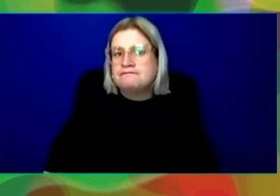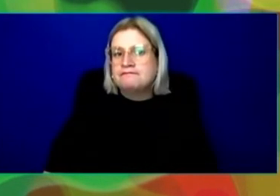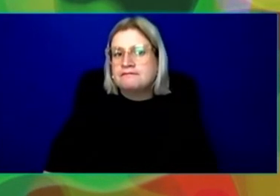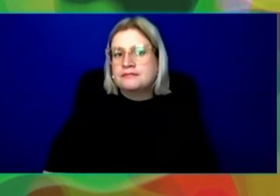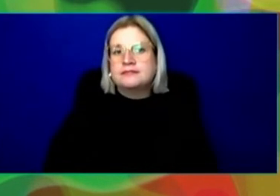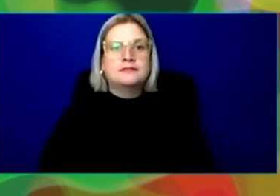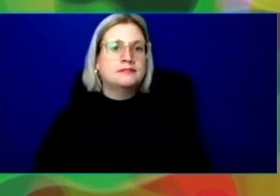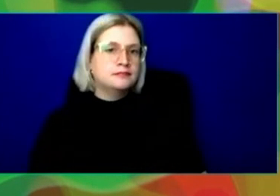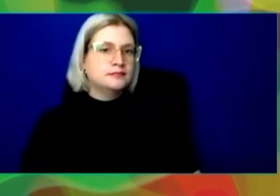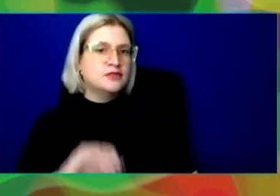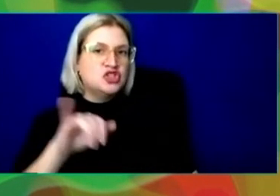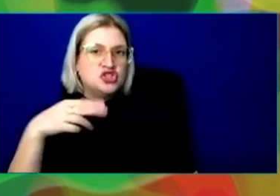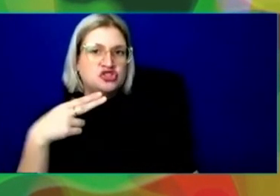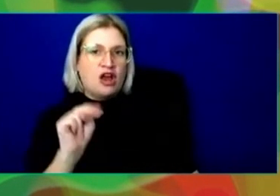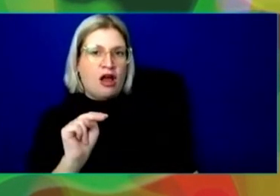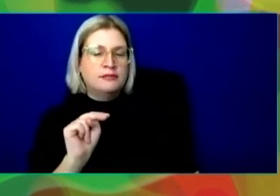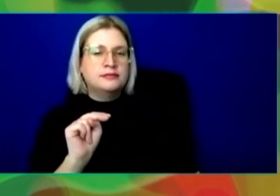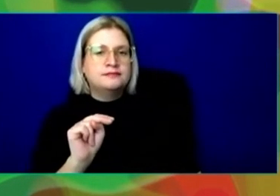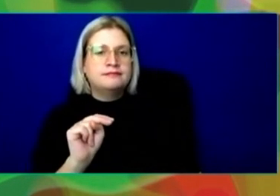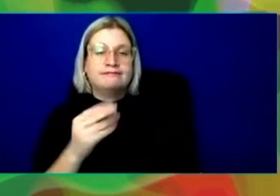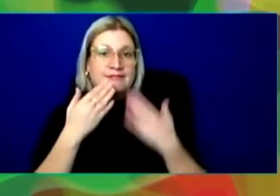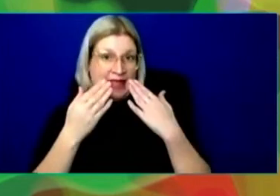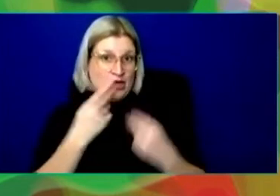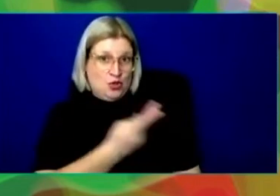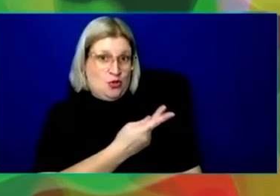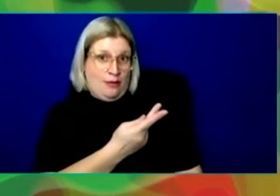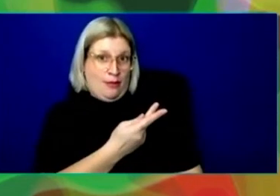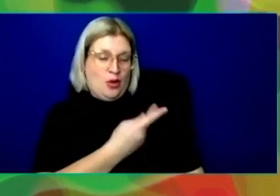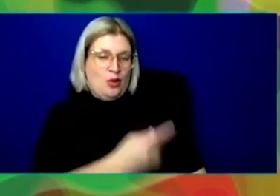Thank you both for that.